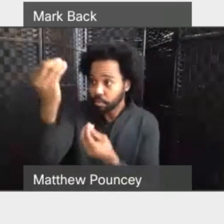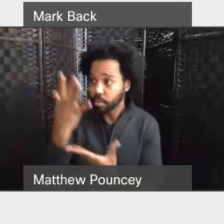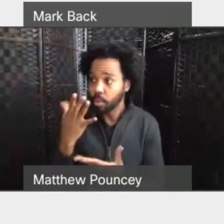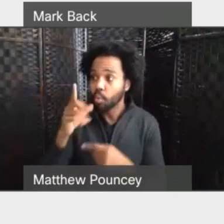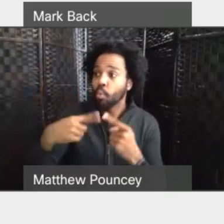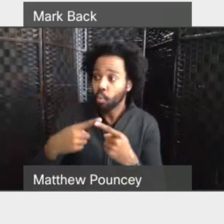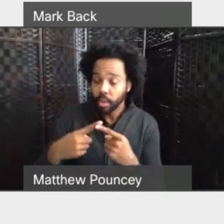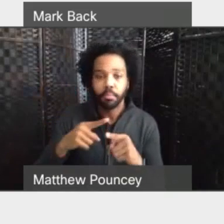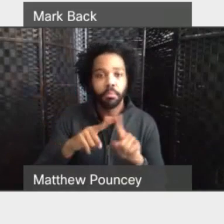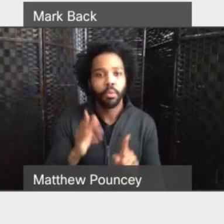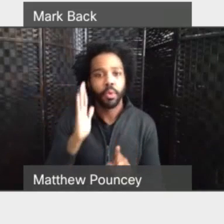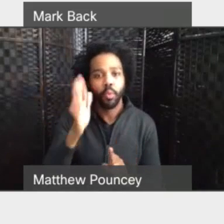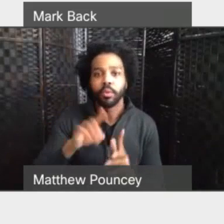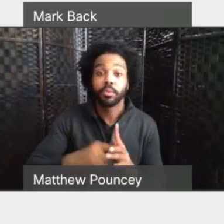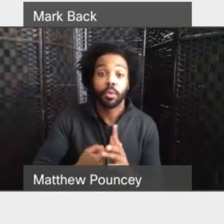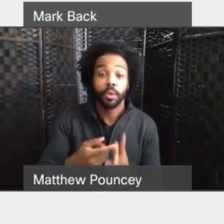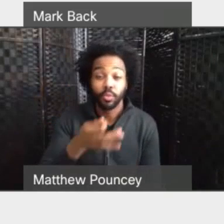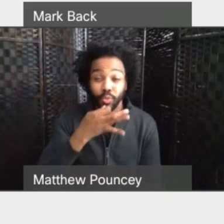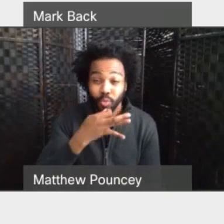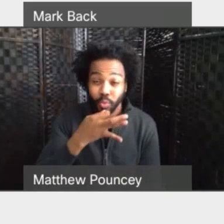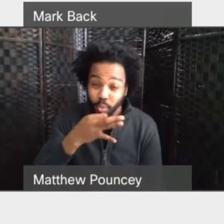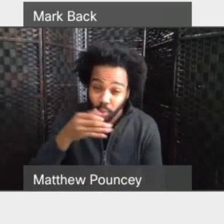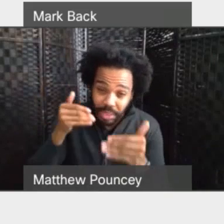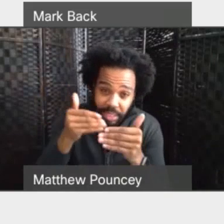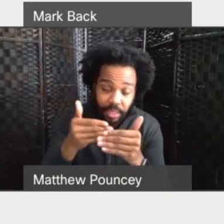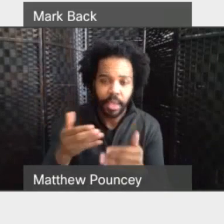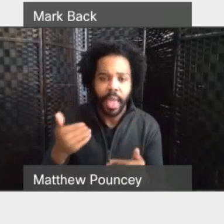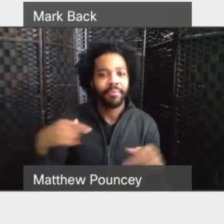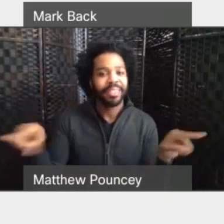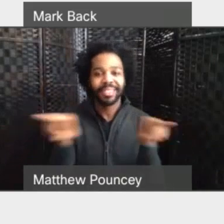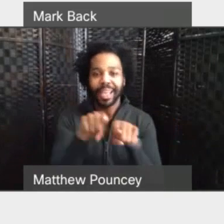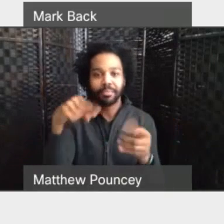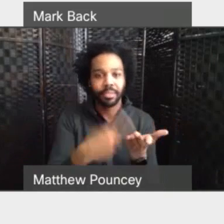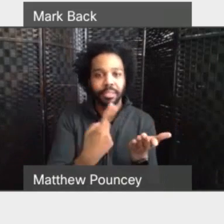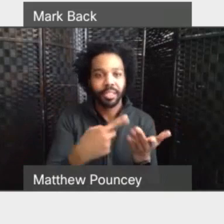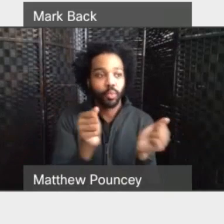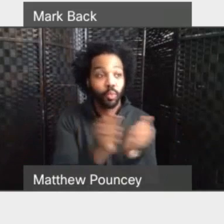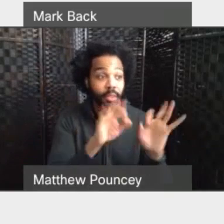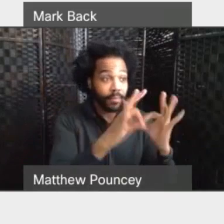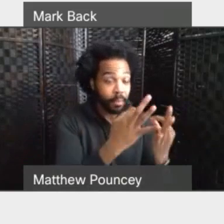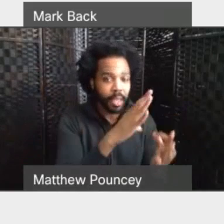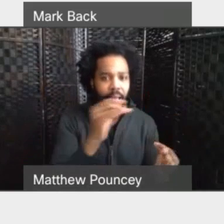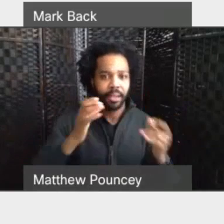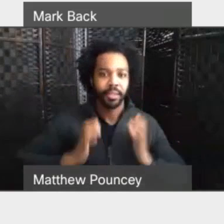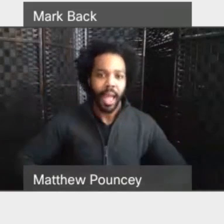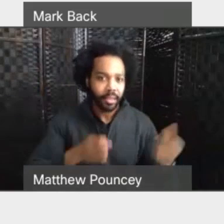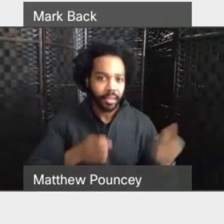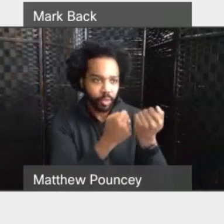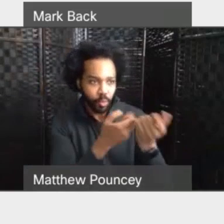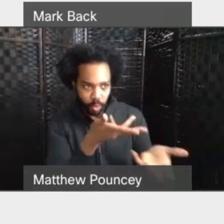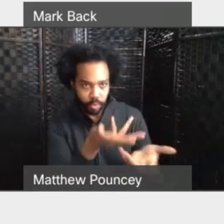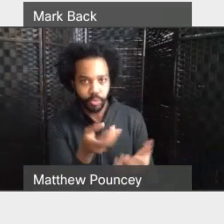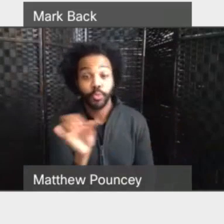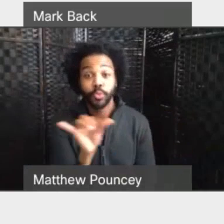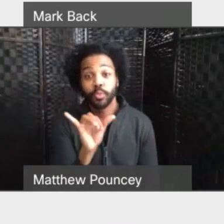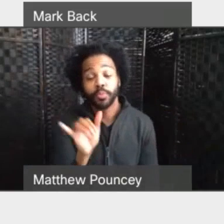be starting very soon to have these same discussions with family members and the people that we support. So